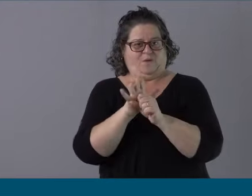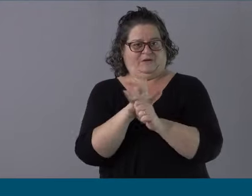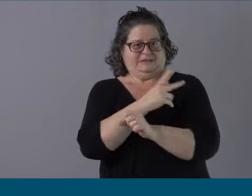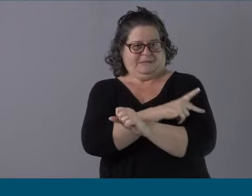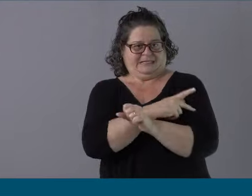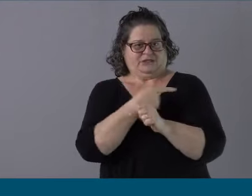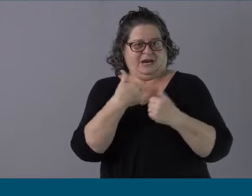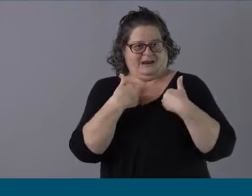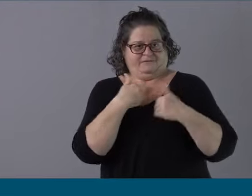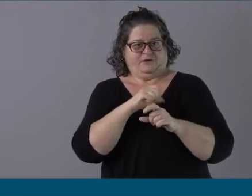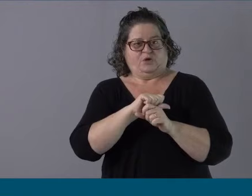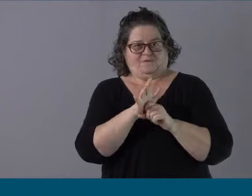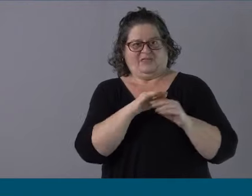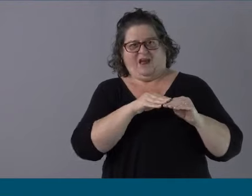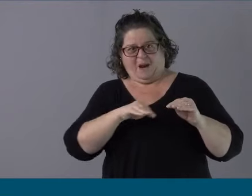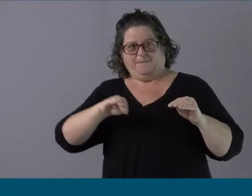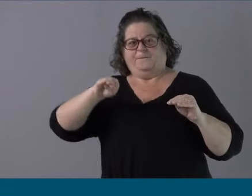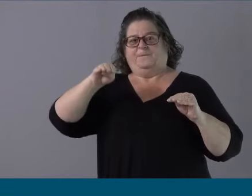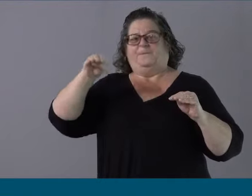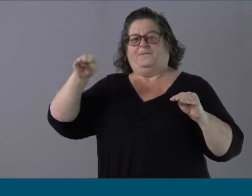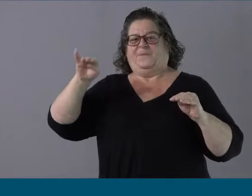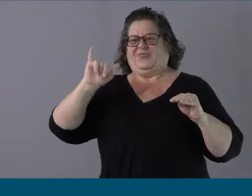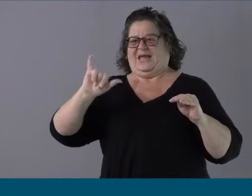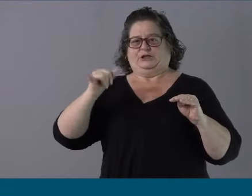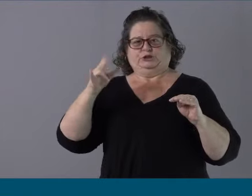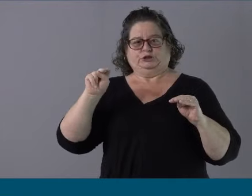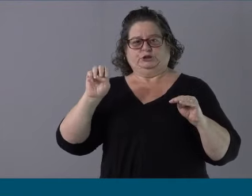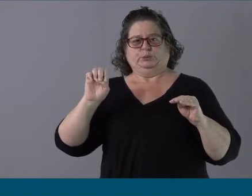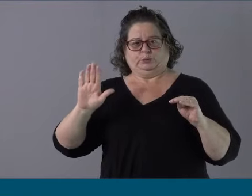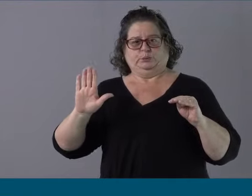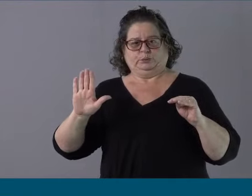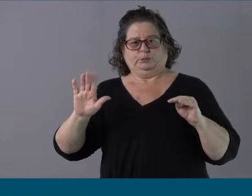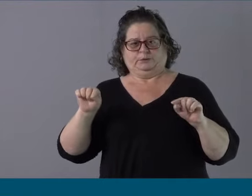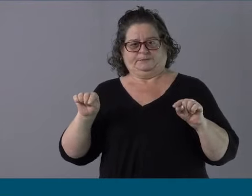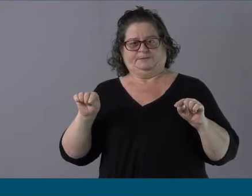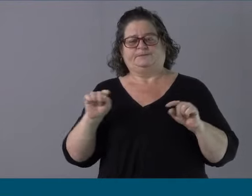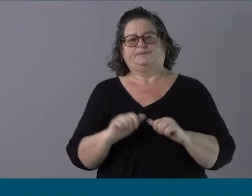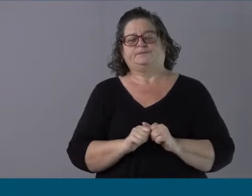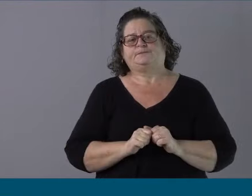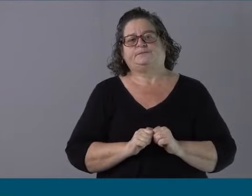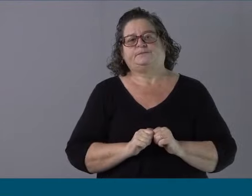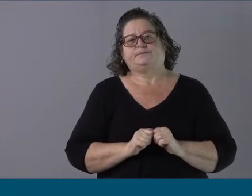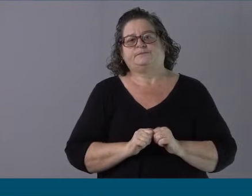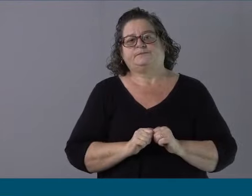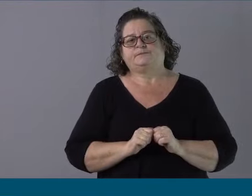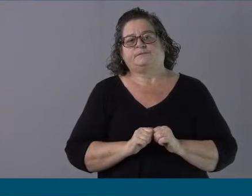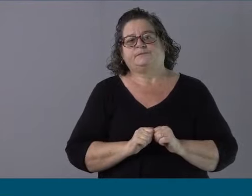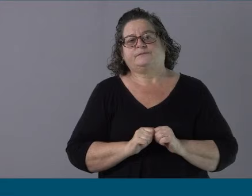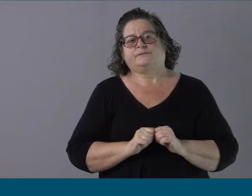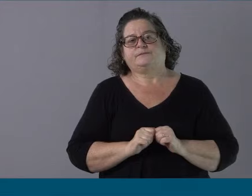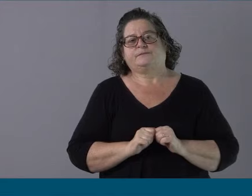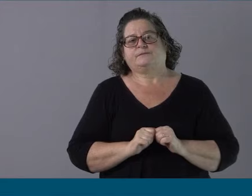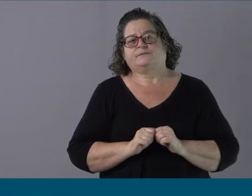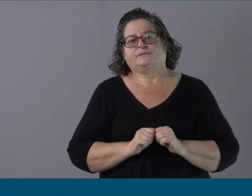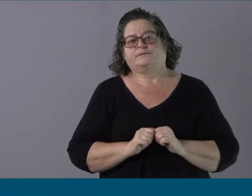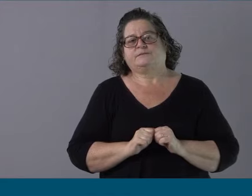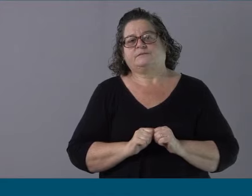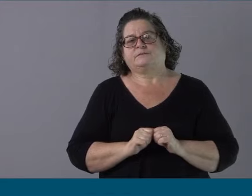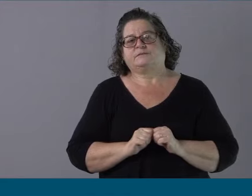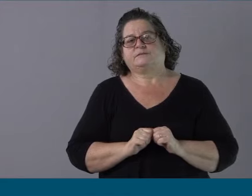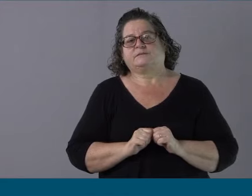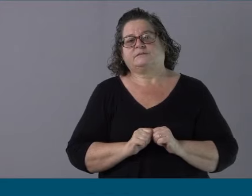June. We do have capacity, and the graph I'm showing you does not include the